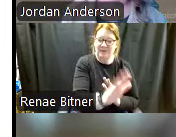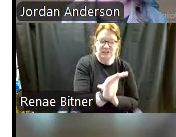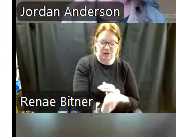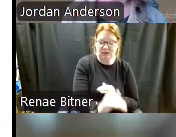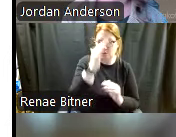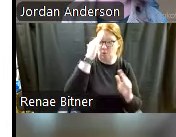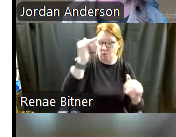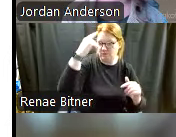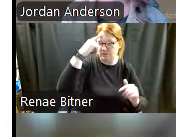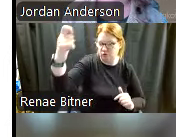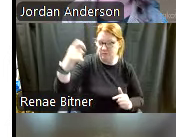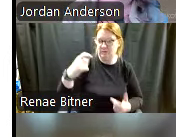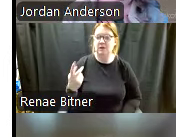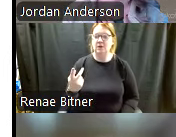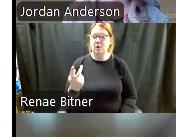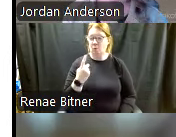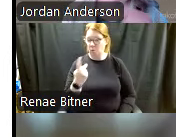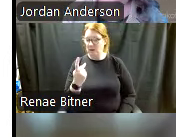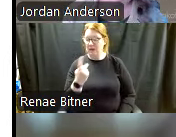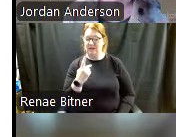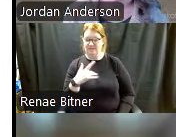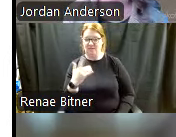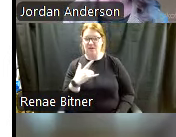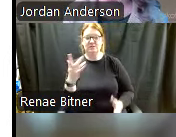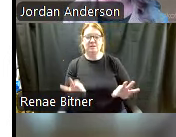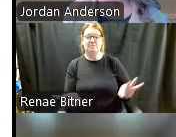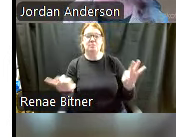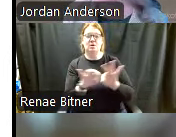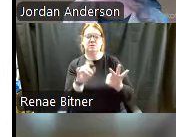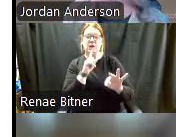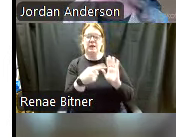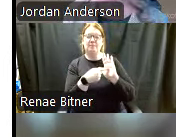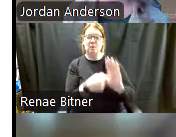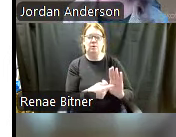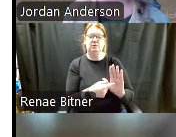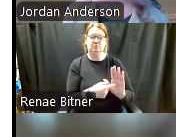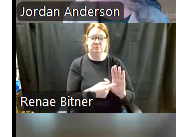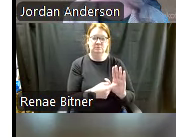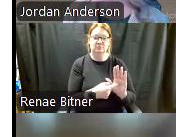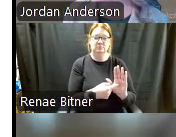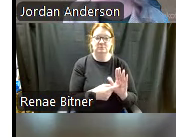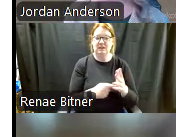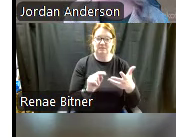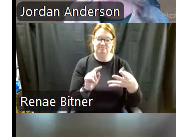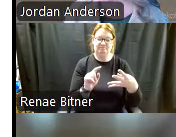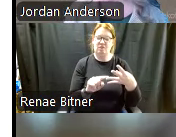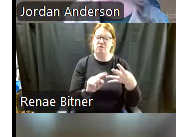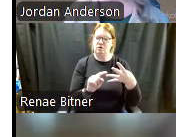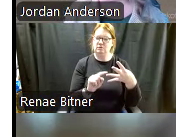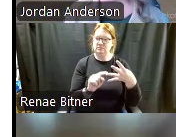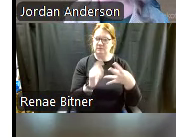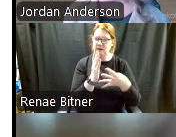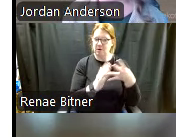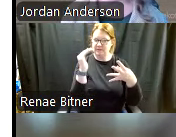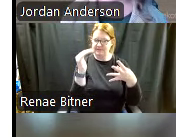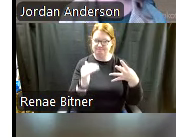always like to point that out because it's just, I think it's beautiful. So that we have that shared understanding. So,